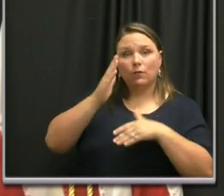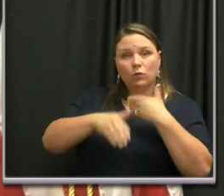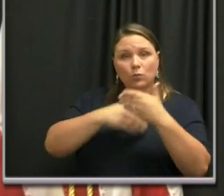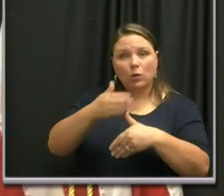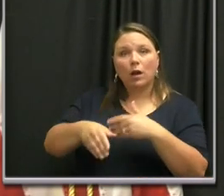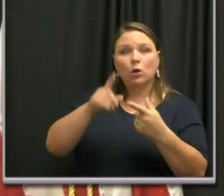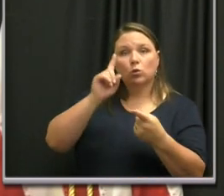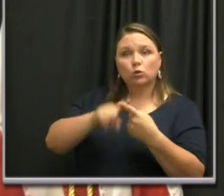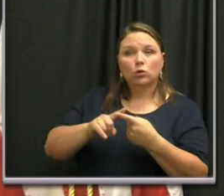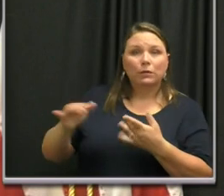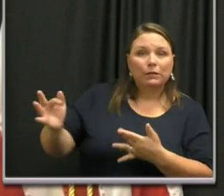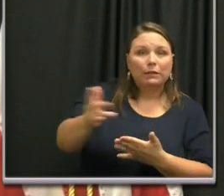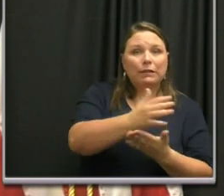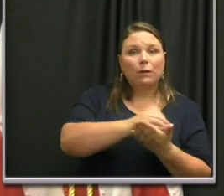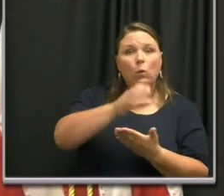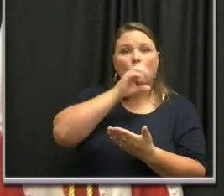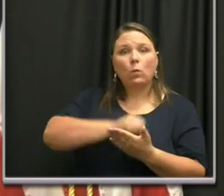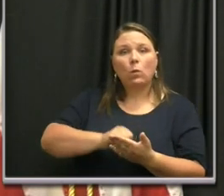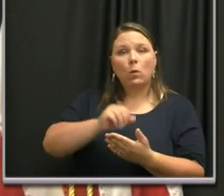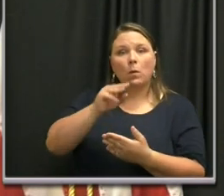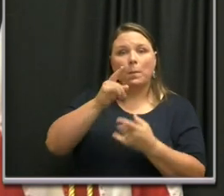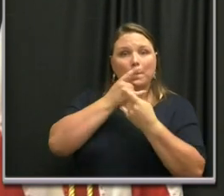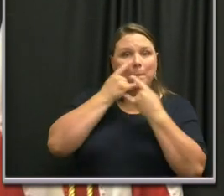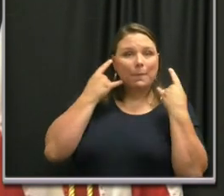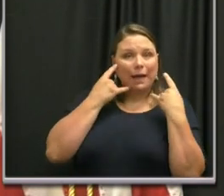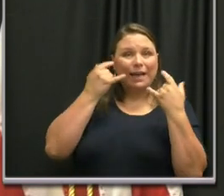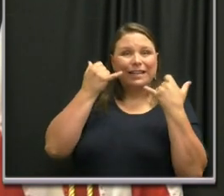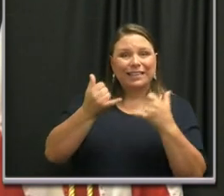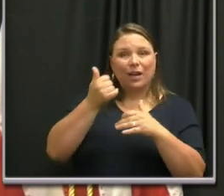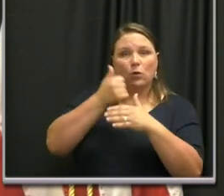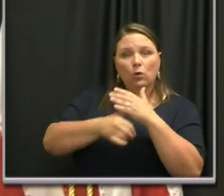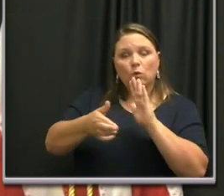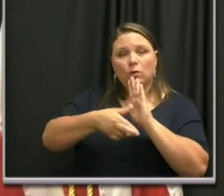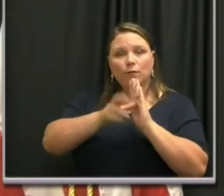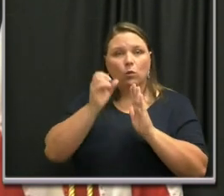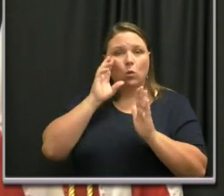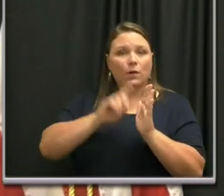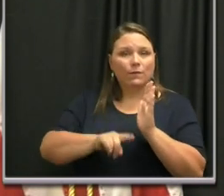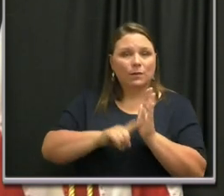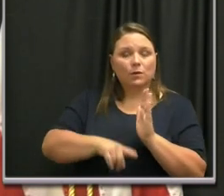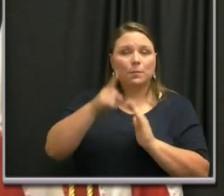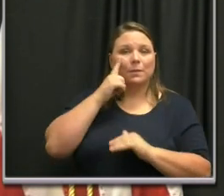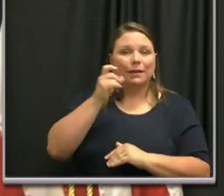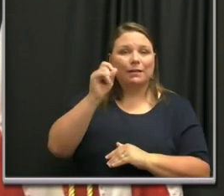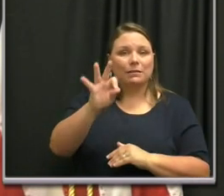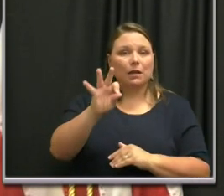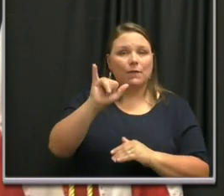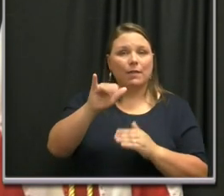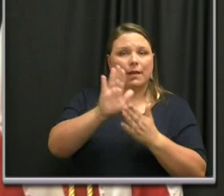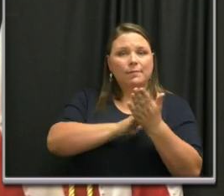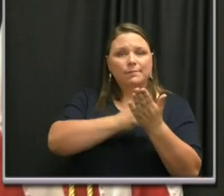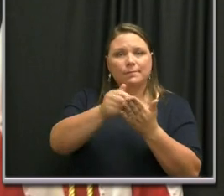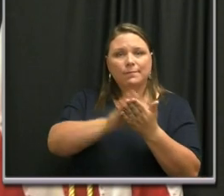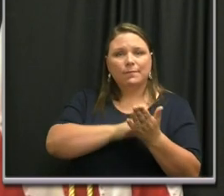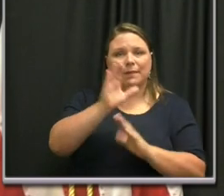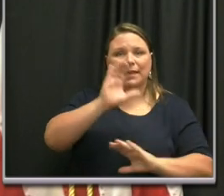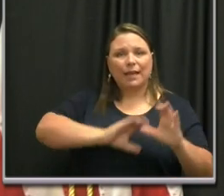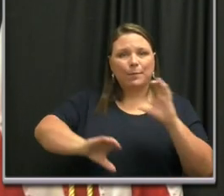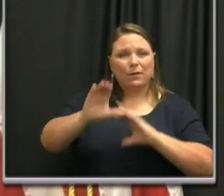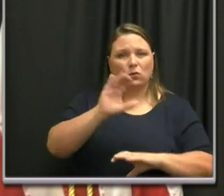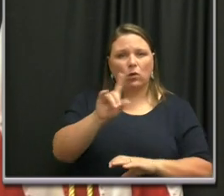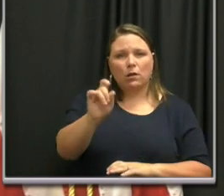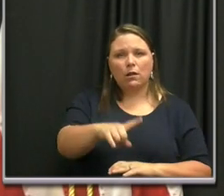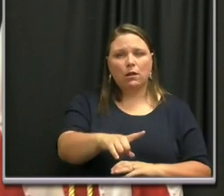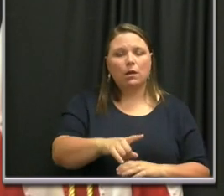maybe retrieving those masks that are now under review or investigation, if you will, because of a potential harmful chemical being on